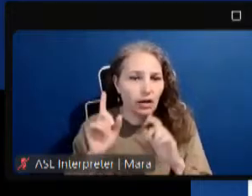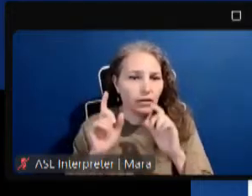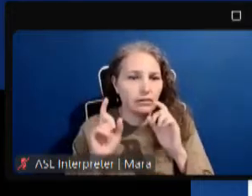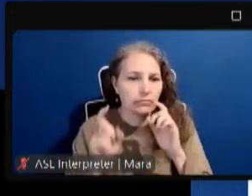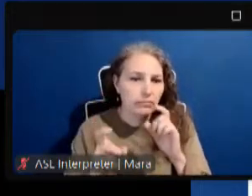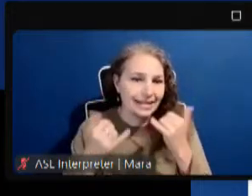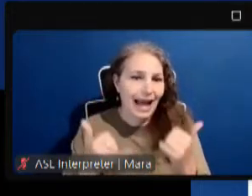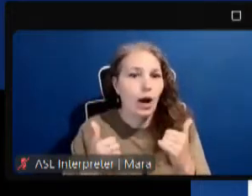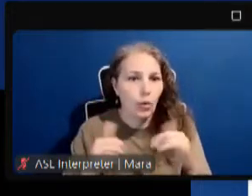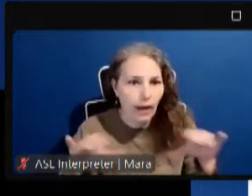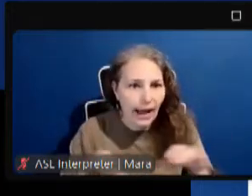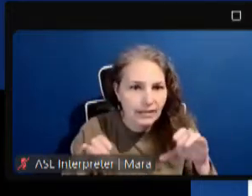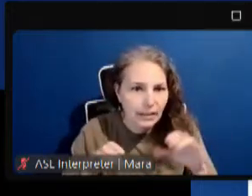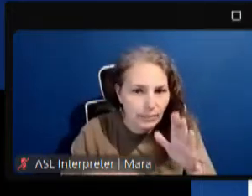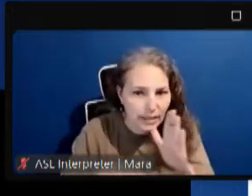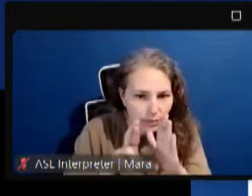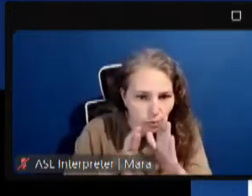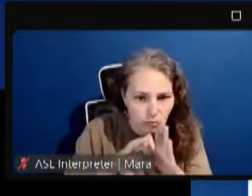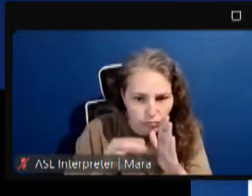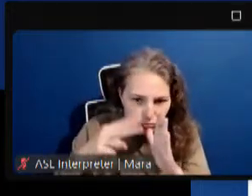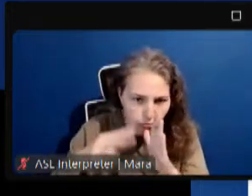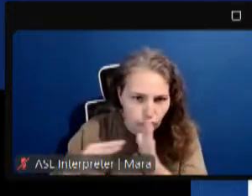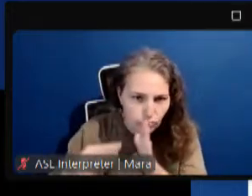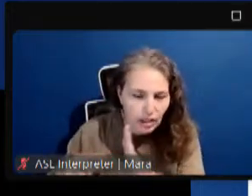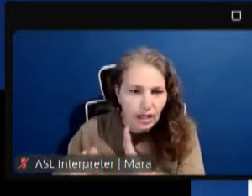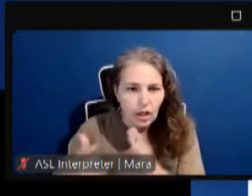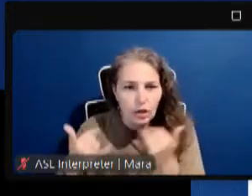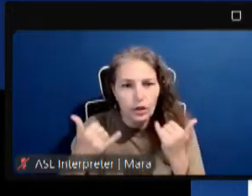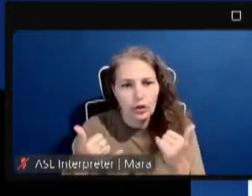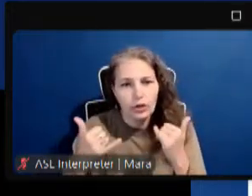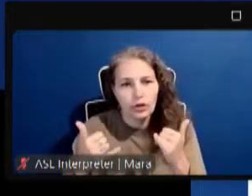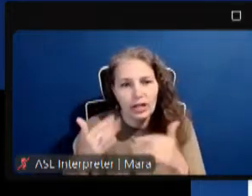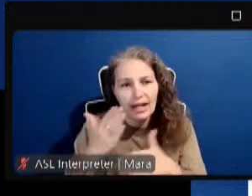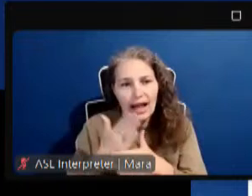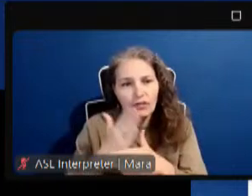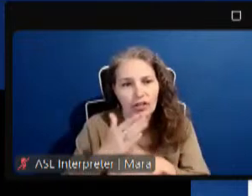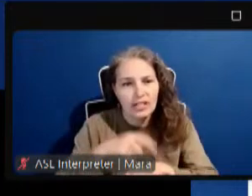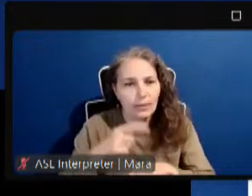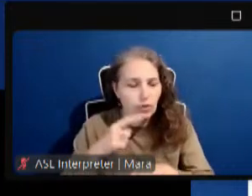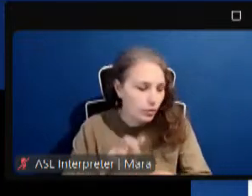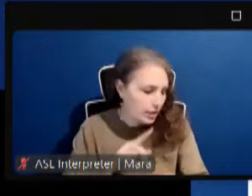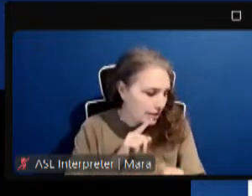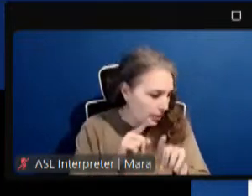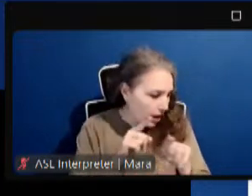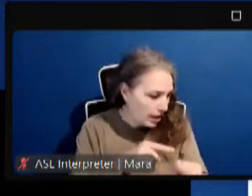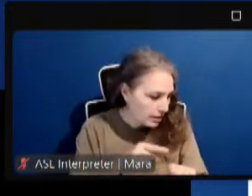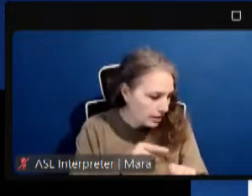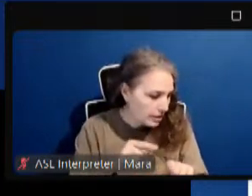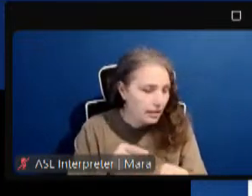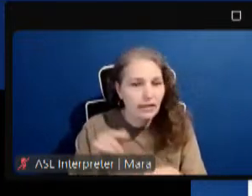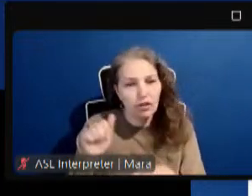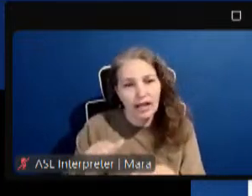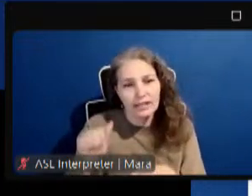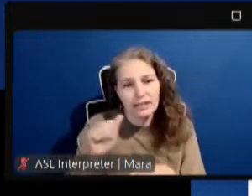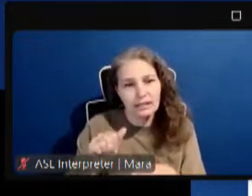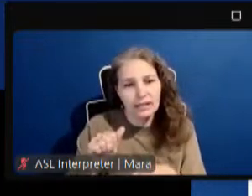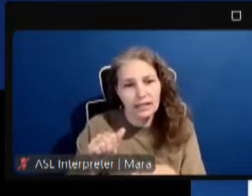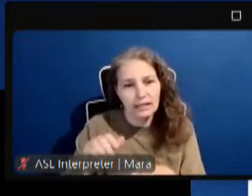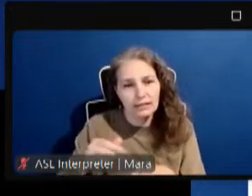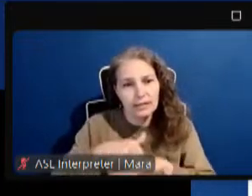reviewed. Our current average time to respond to submittals in Altadena for the building plan review is 4 business